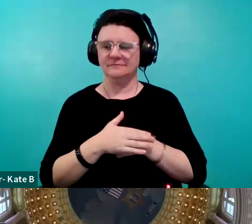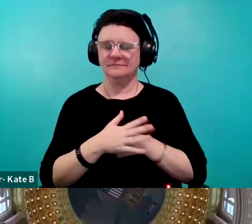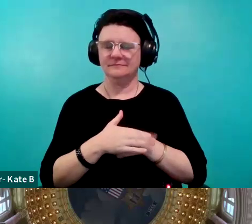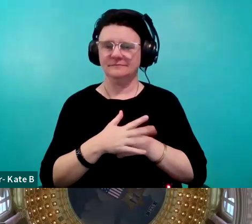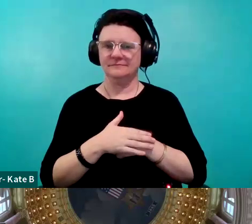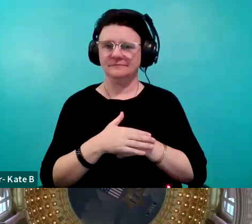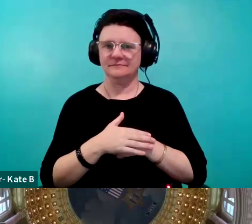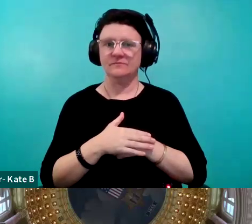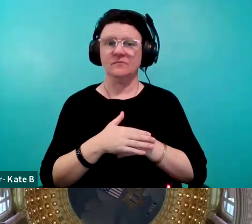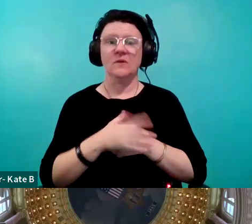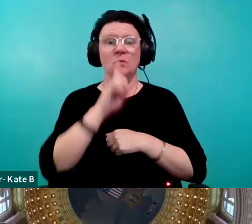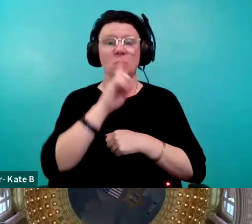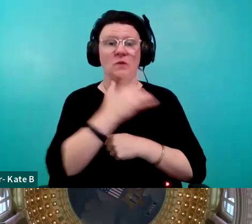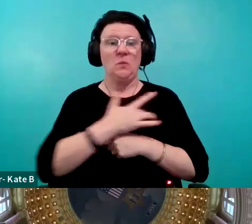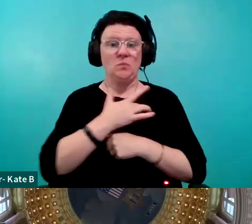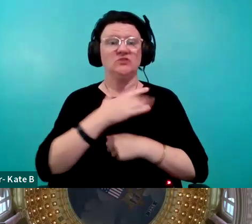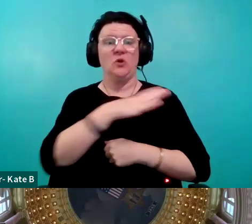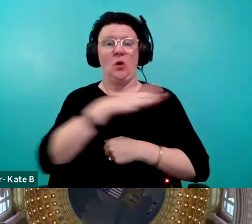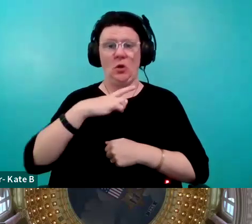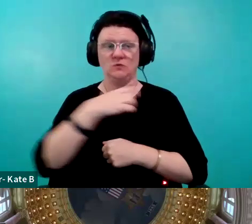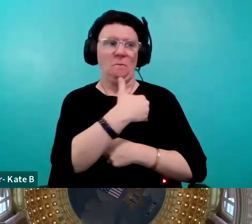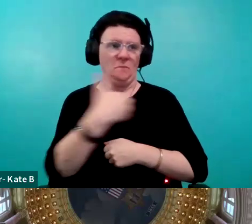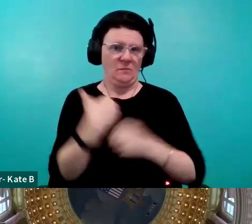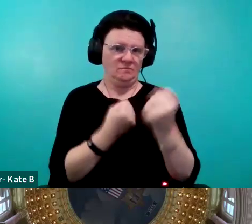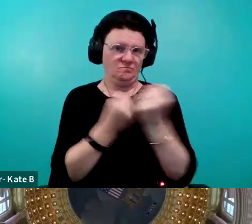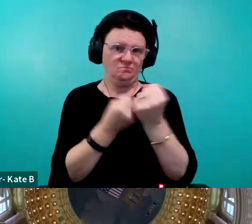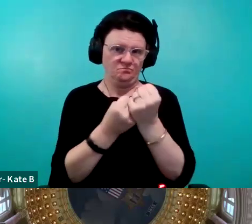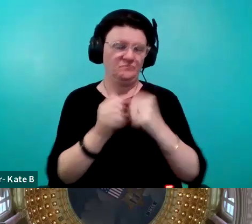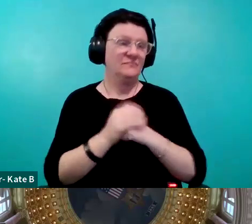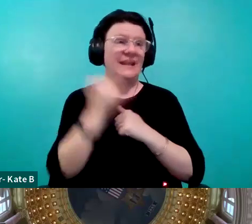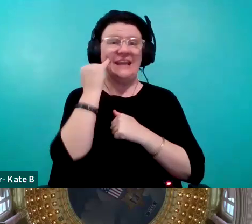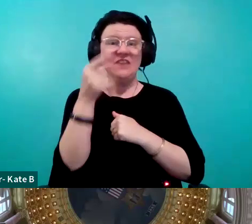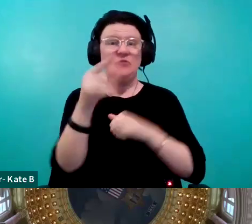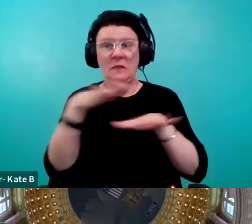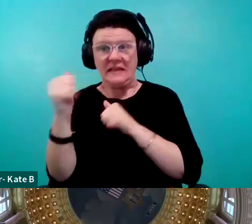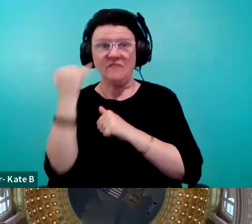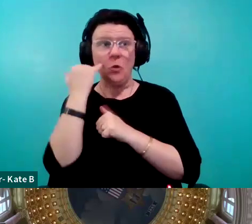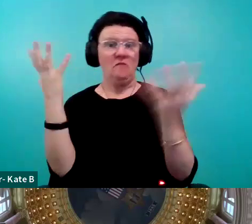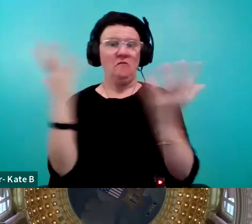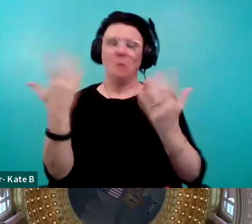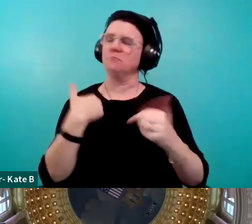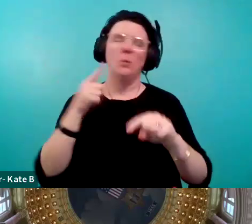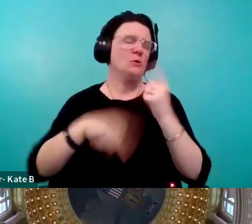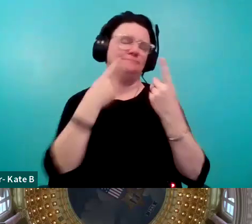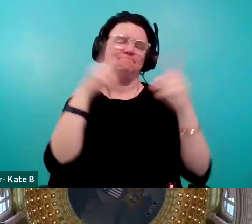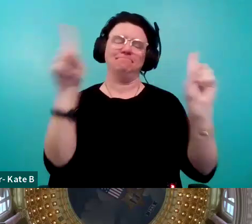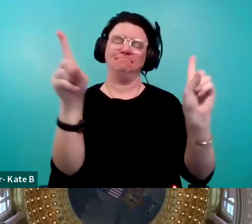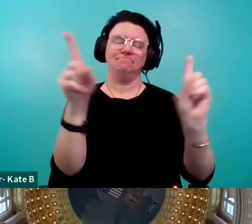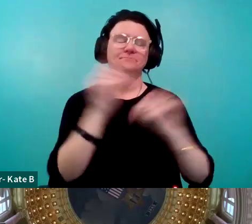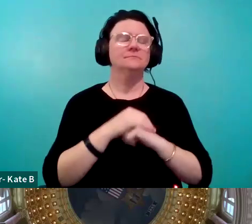tremendous support from our council members. We couldn't do it without you. We couldn't do it without our